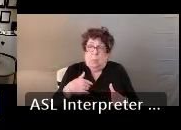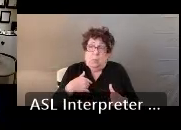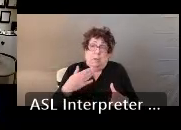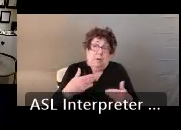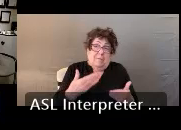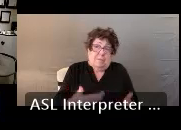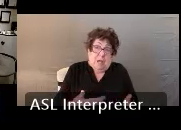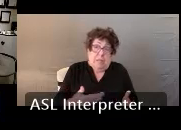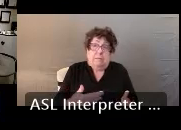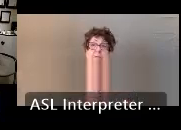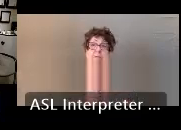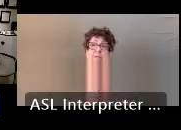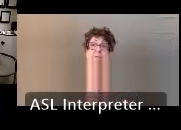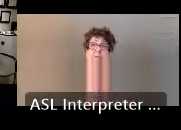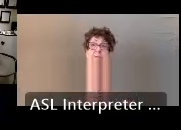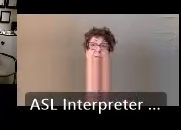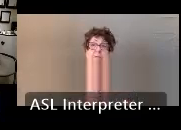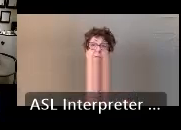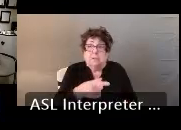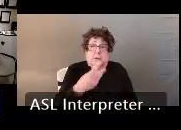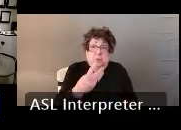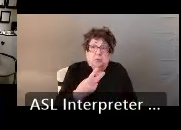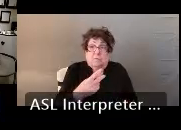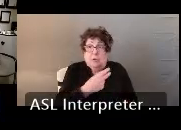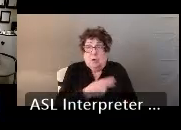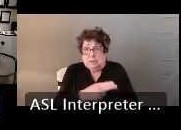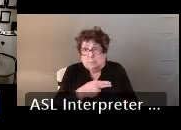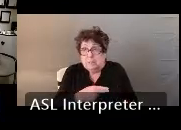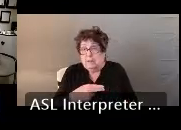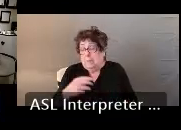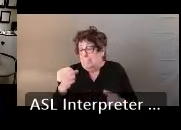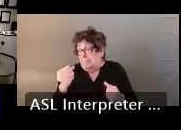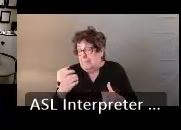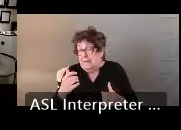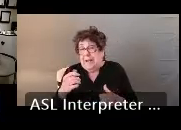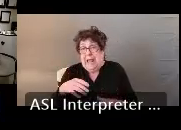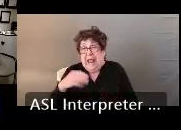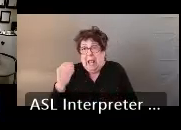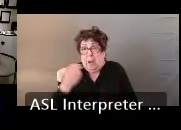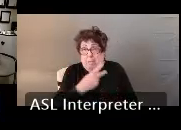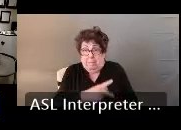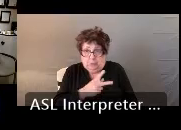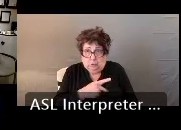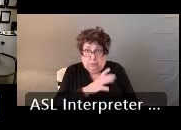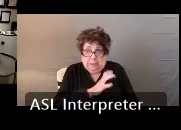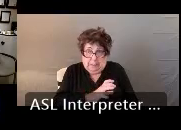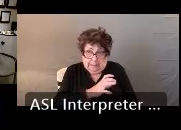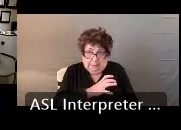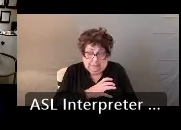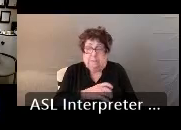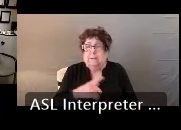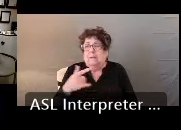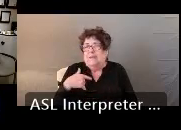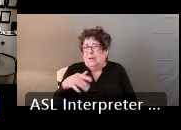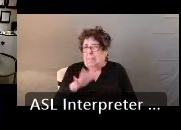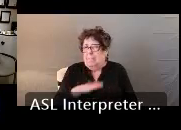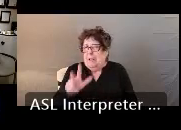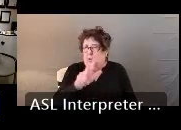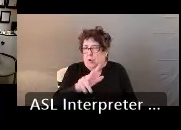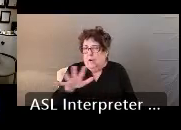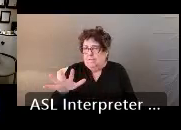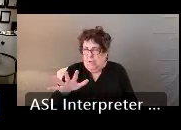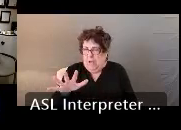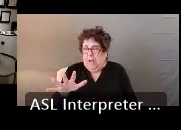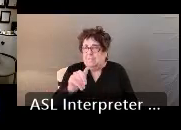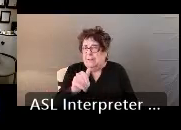our outpatient clinics, and we have a large team of about 35 ASL interpreters. Jason